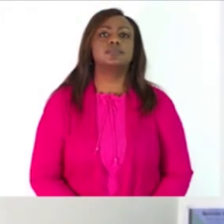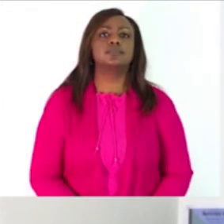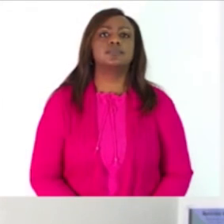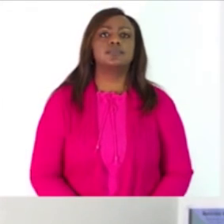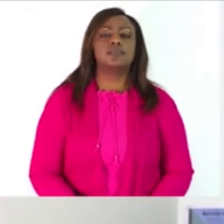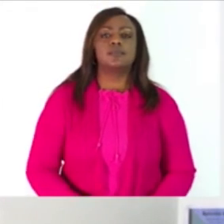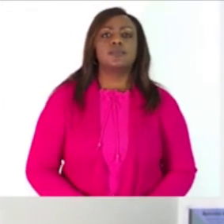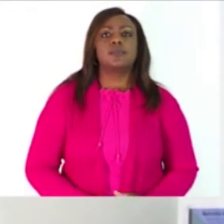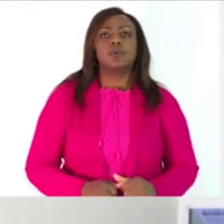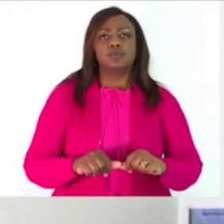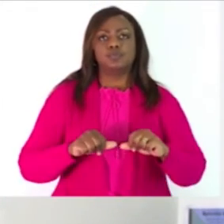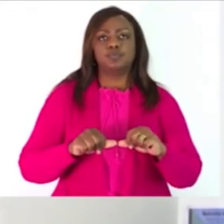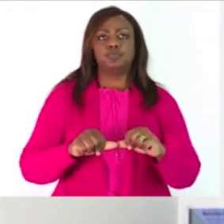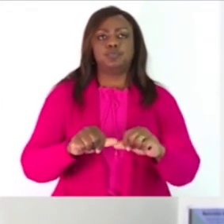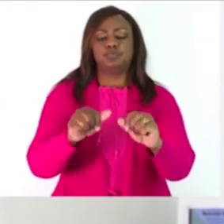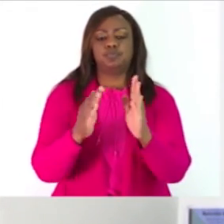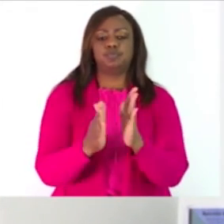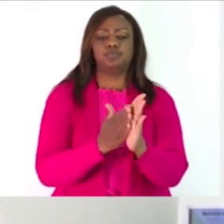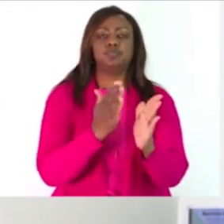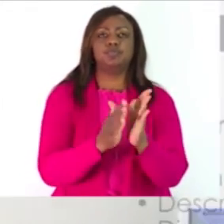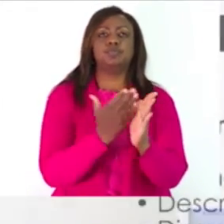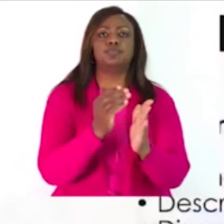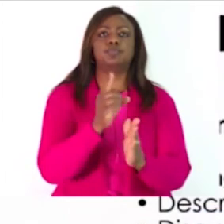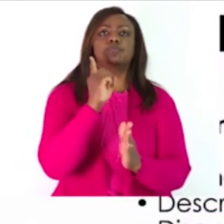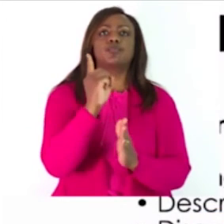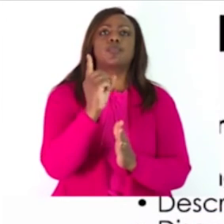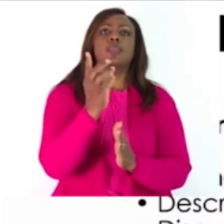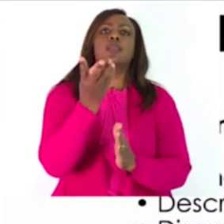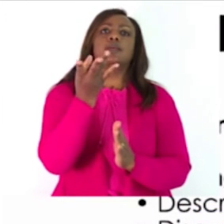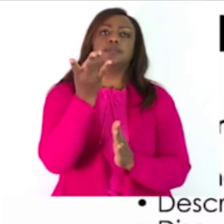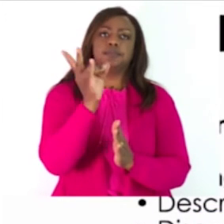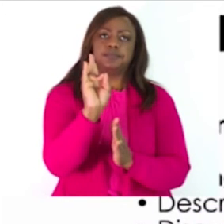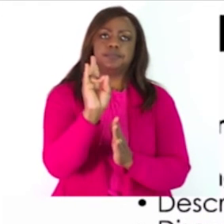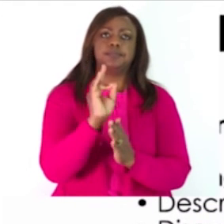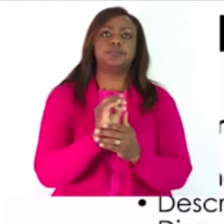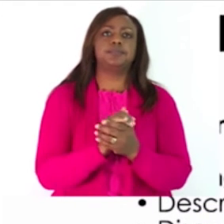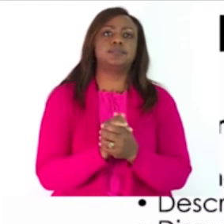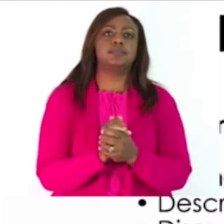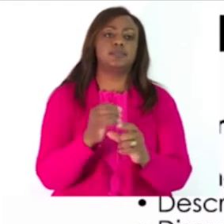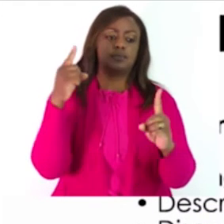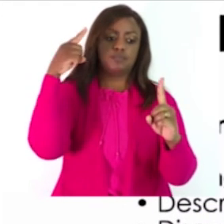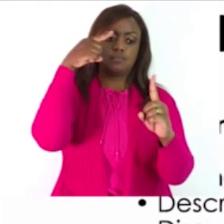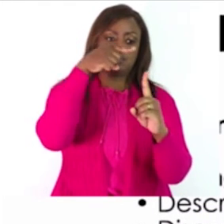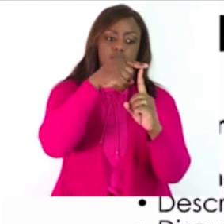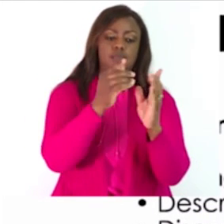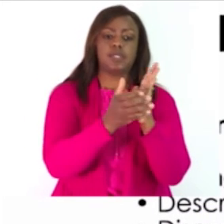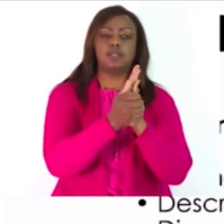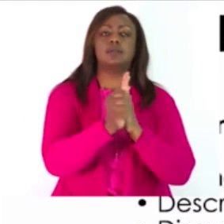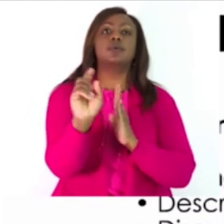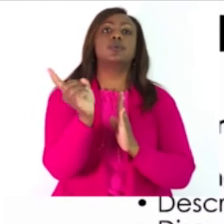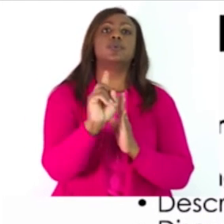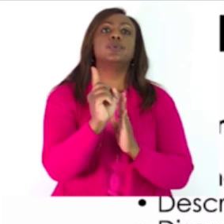Good, boys and girls, let us turn our booklets to page number 17 so that we can look at our